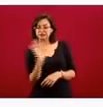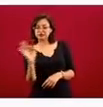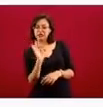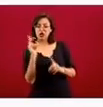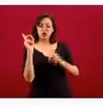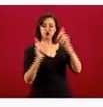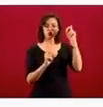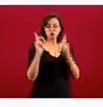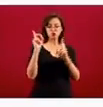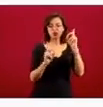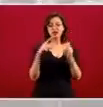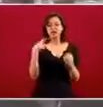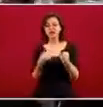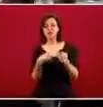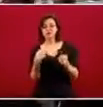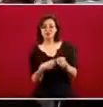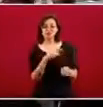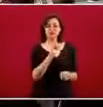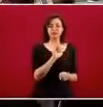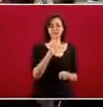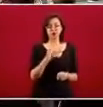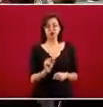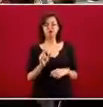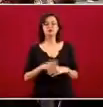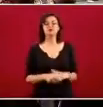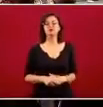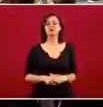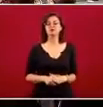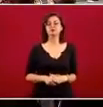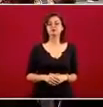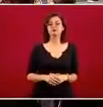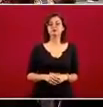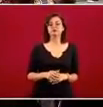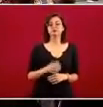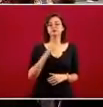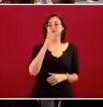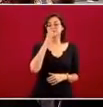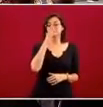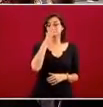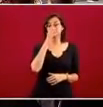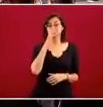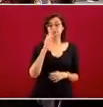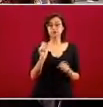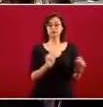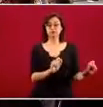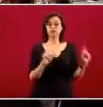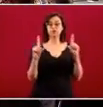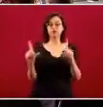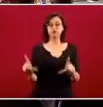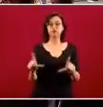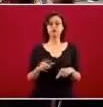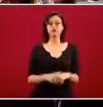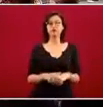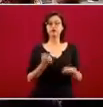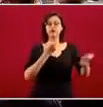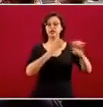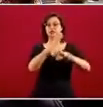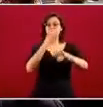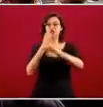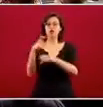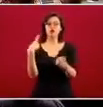We have continued to examine all of these cases from the moment they are suspected to be